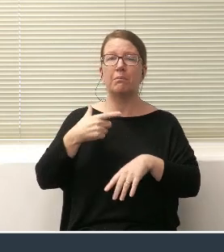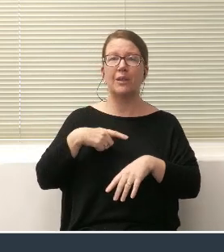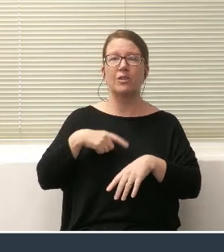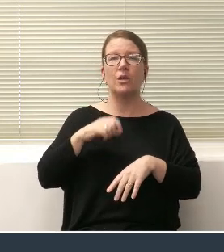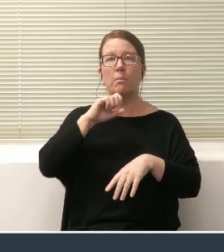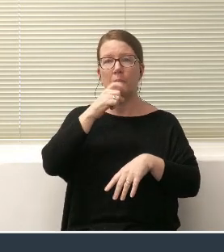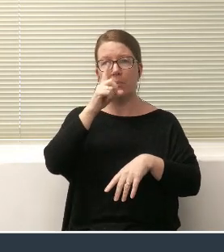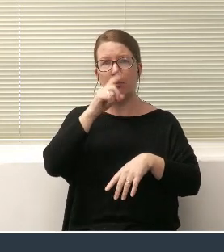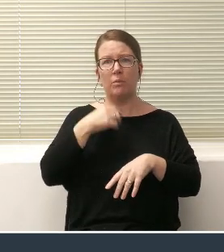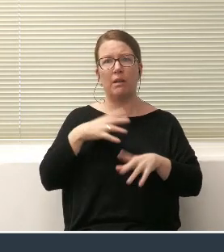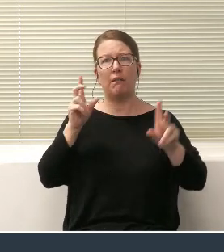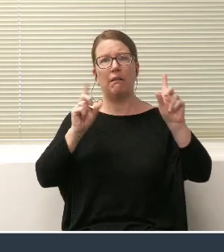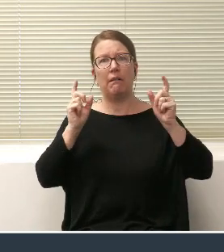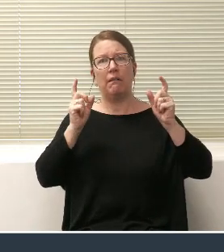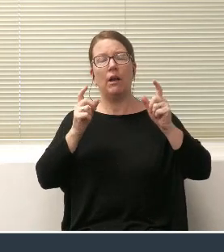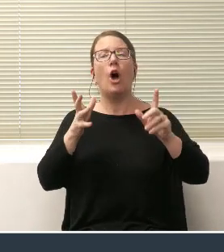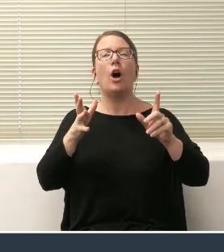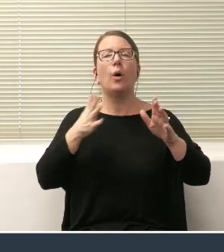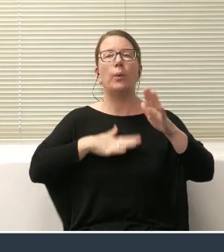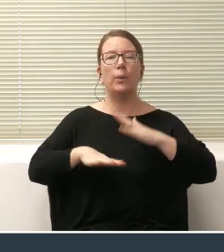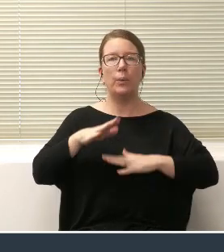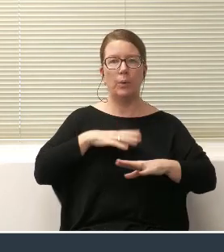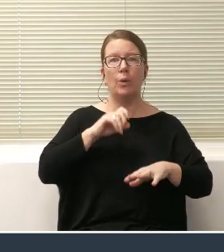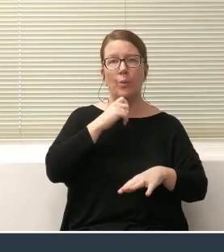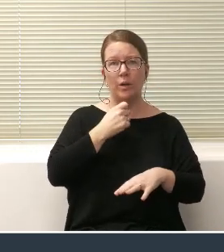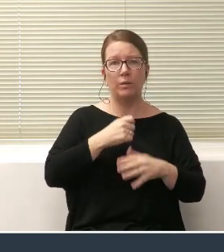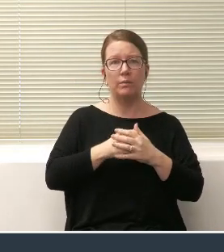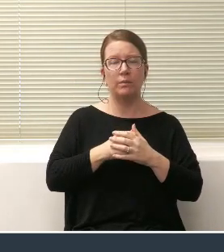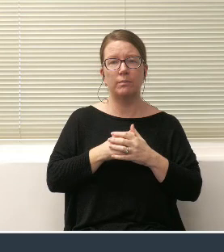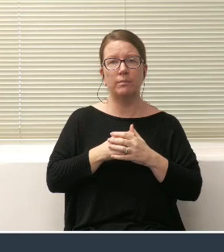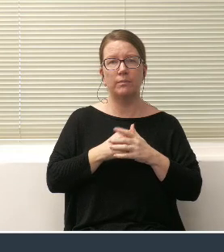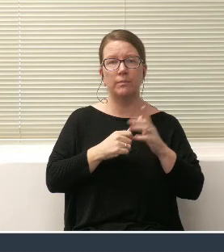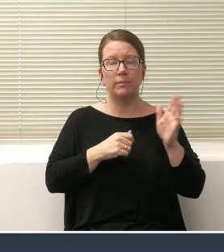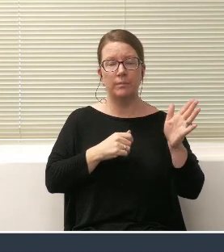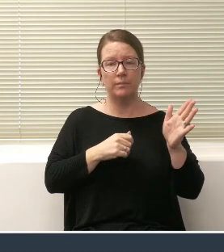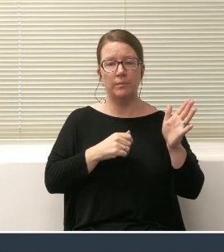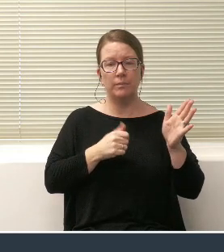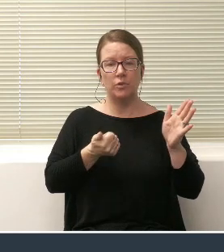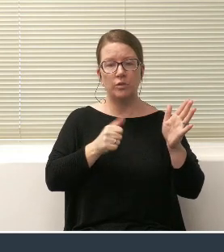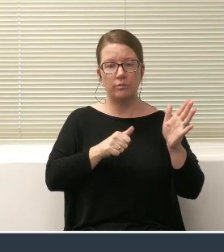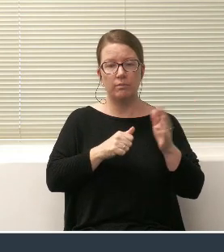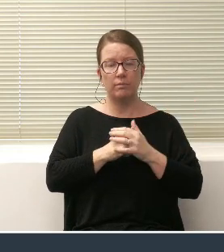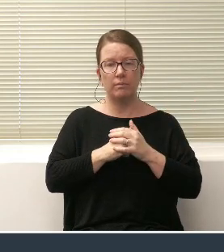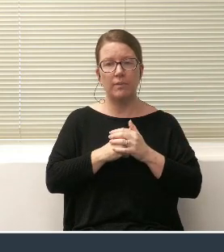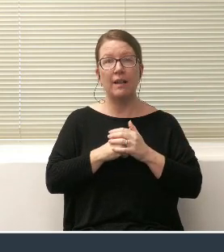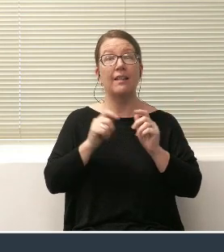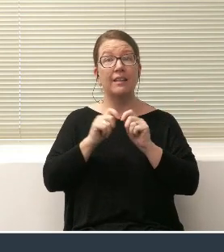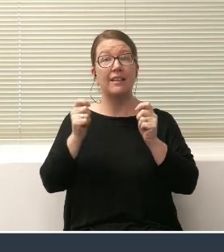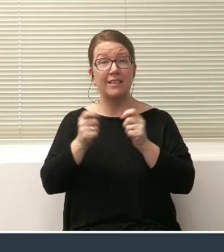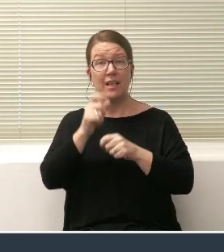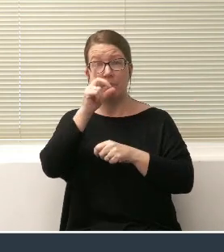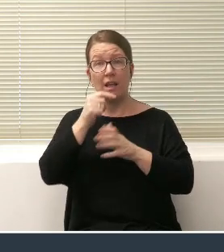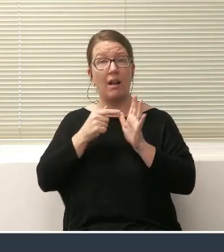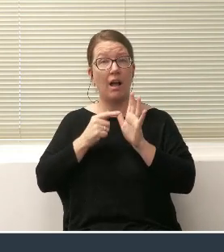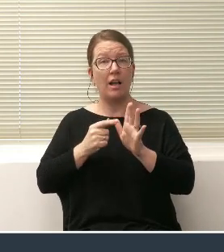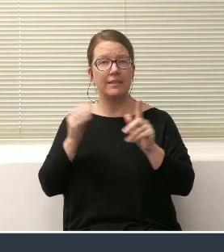we've gone through this, now we're shifting a little bit. So look, through the chair, the team may be able to answer it more specifically, but I think